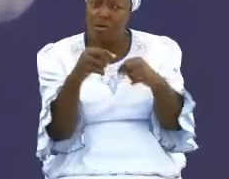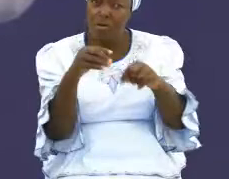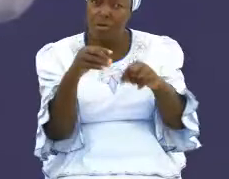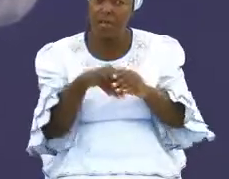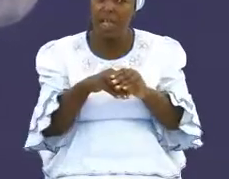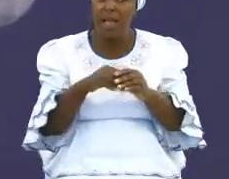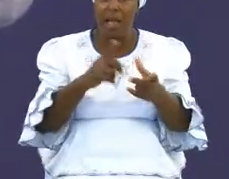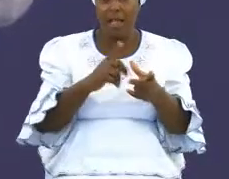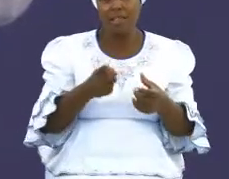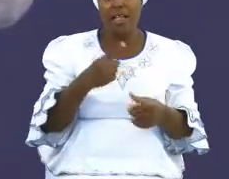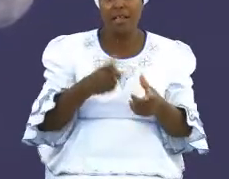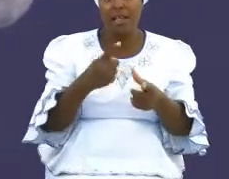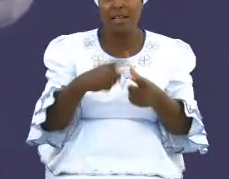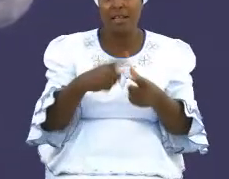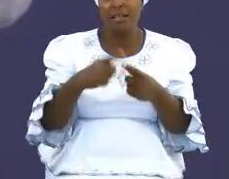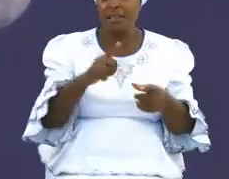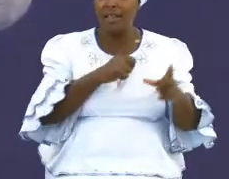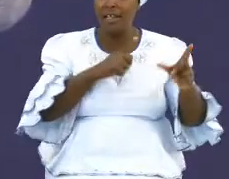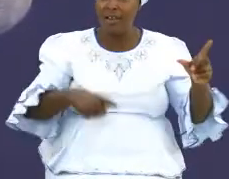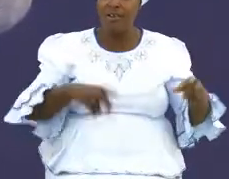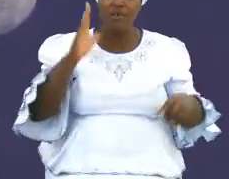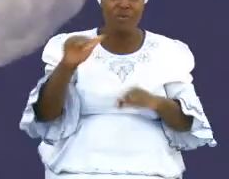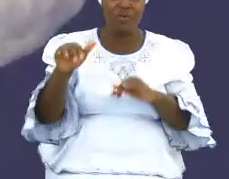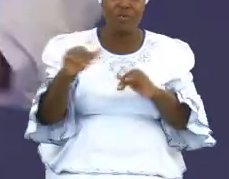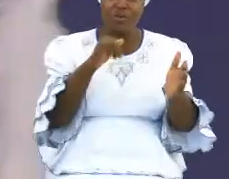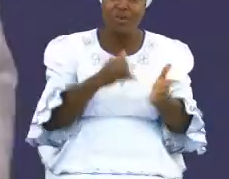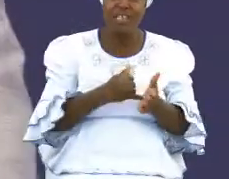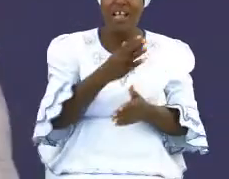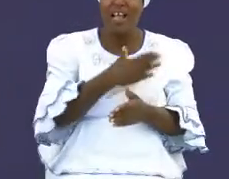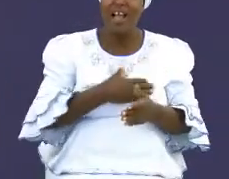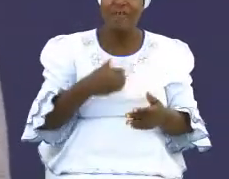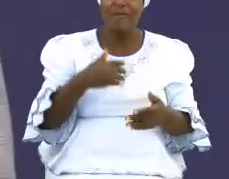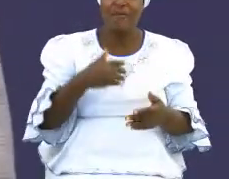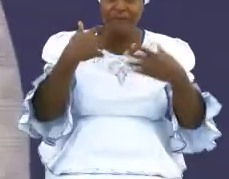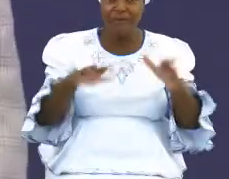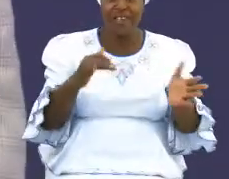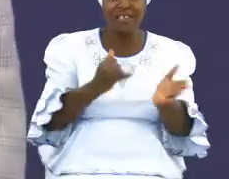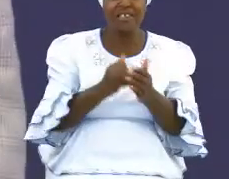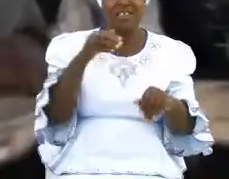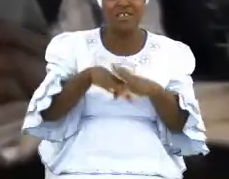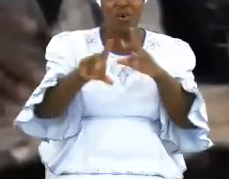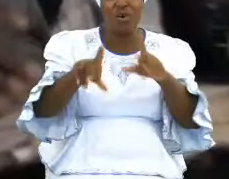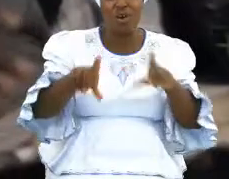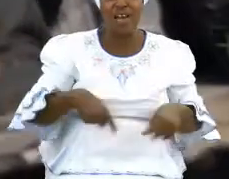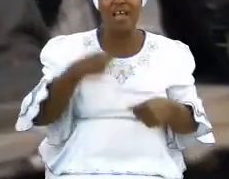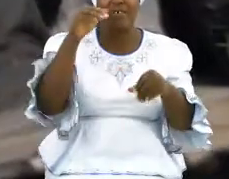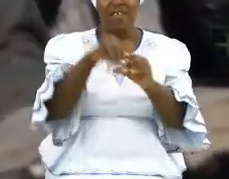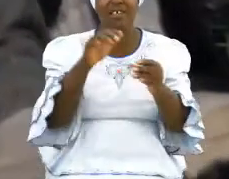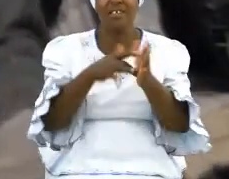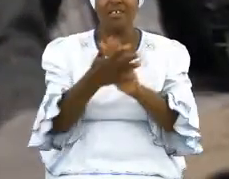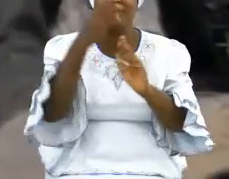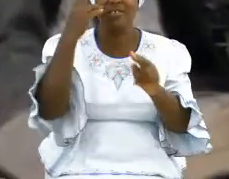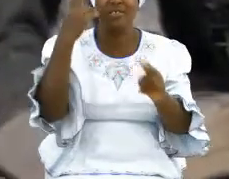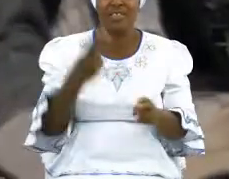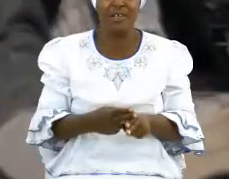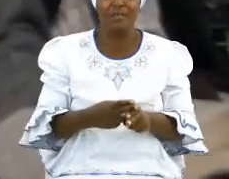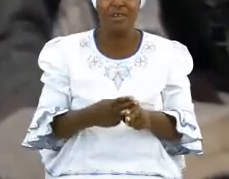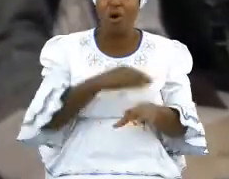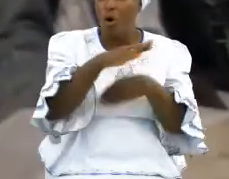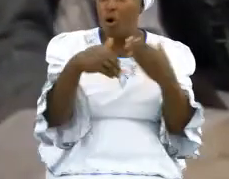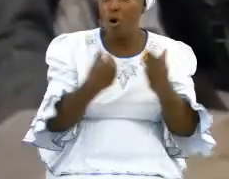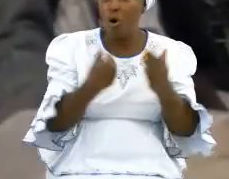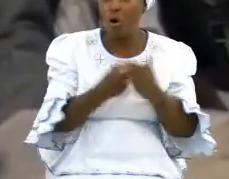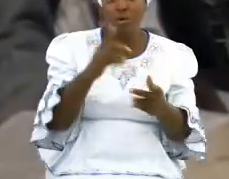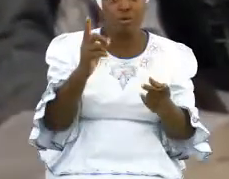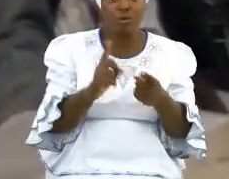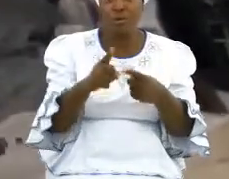the Lord will do it and accomplish it for your life in Jesus' name. Unto you,